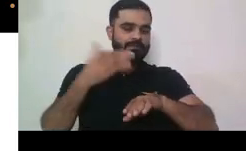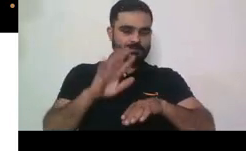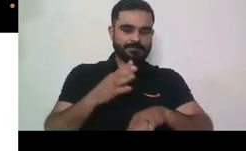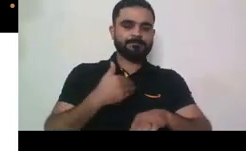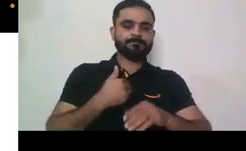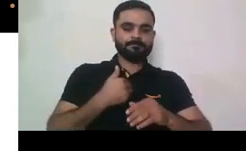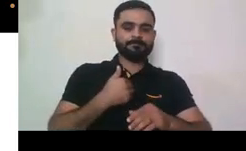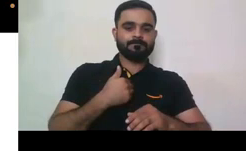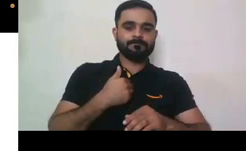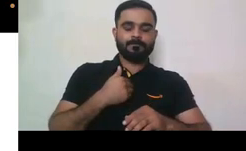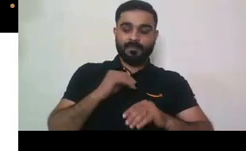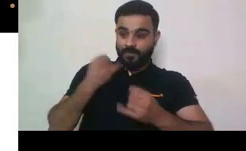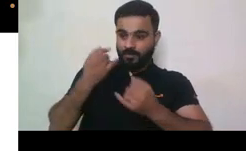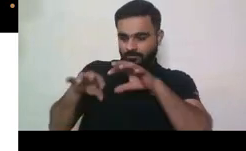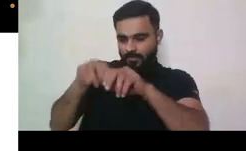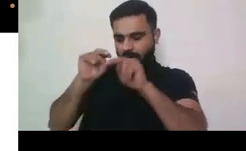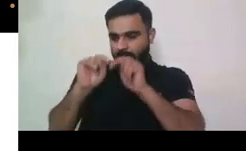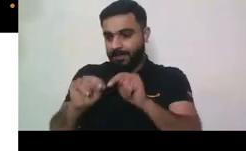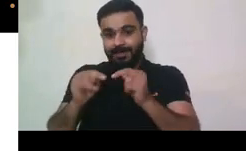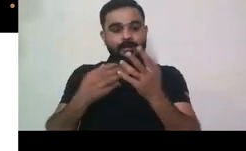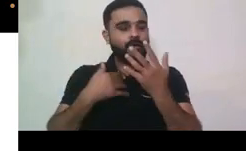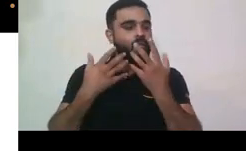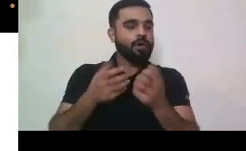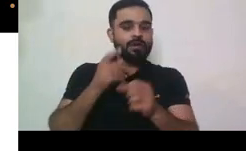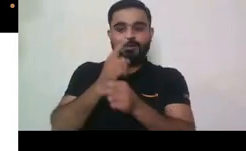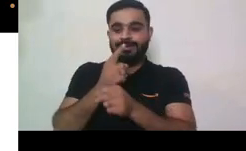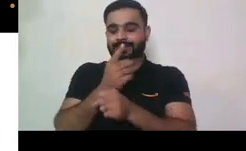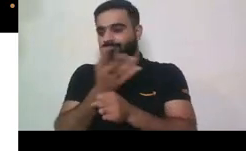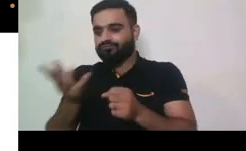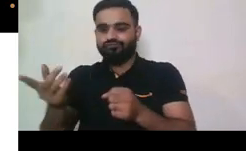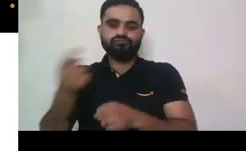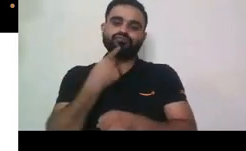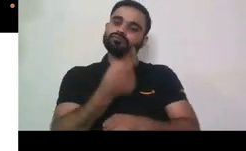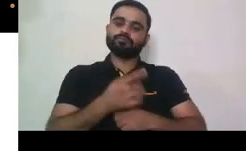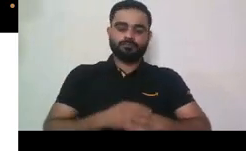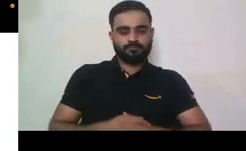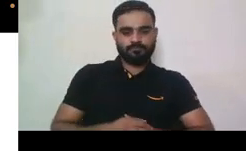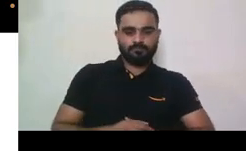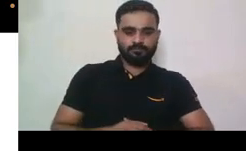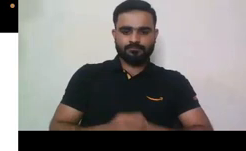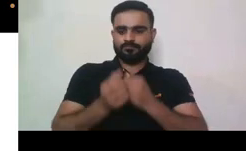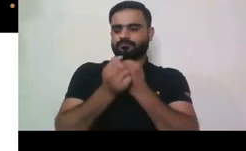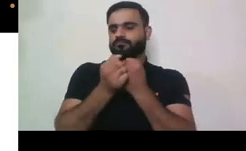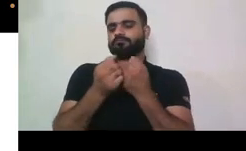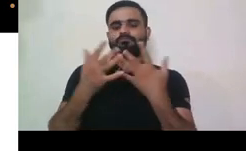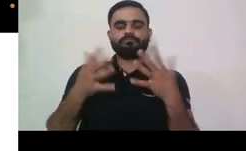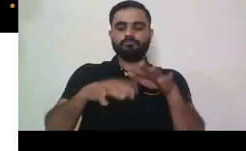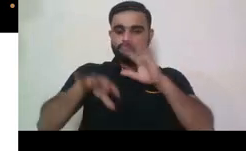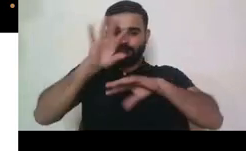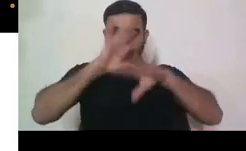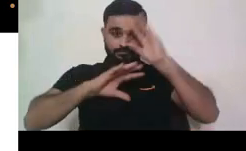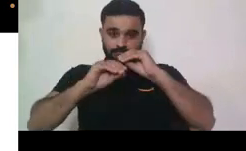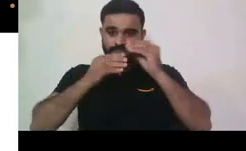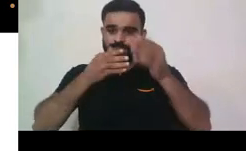we first identified our needs, and many of the teachers in the groups collectively said that many of the learners are